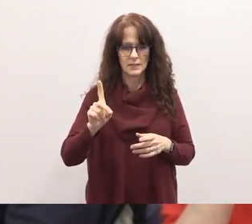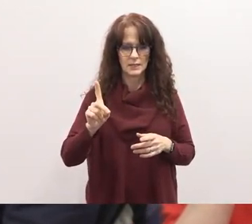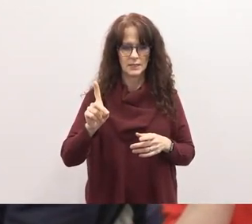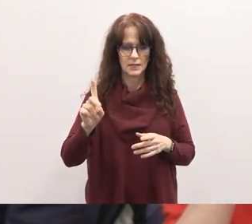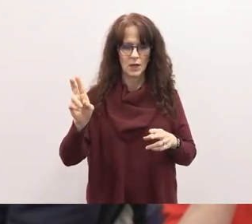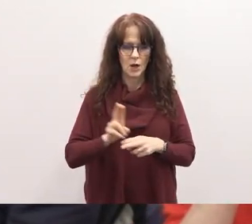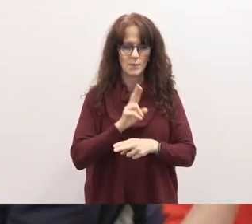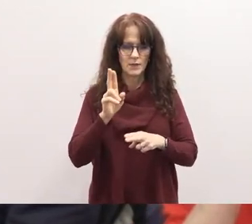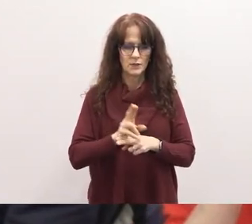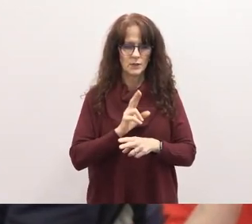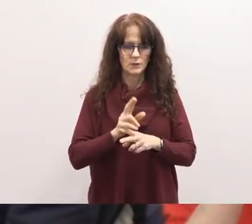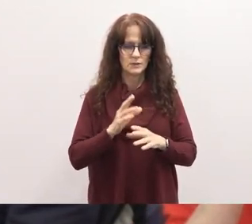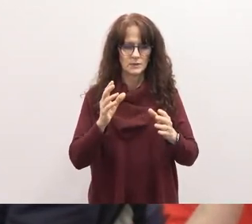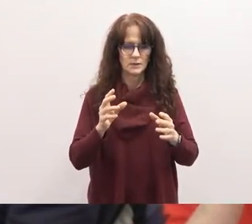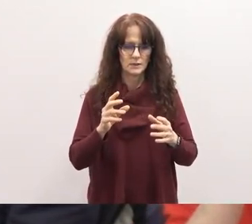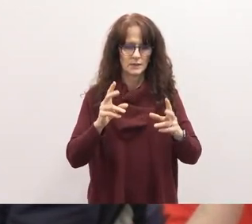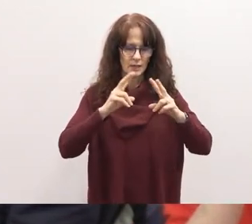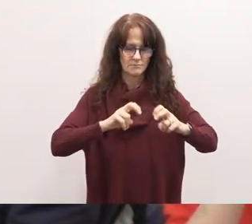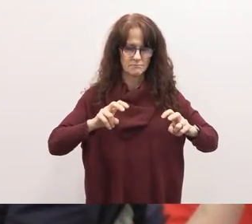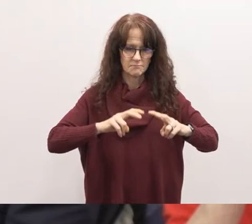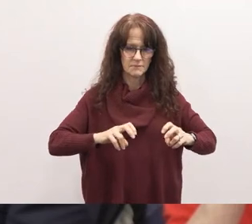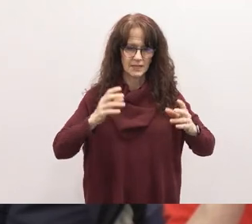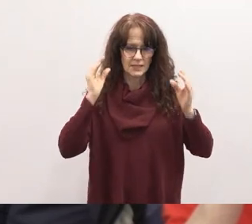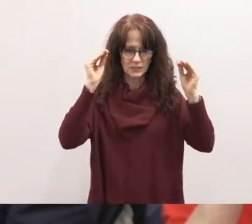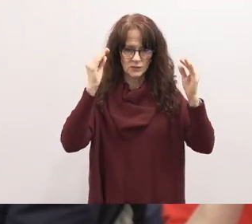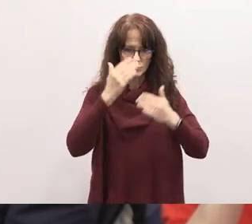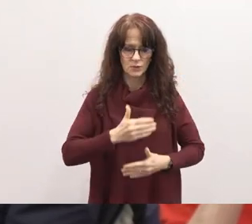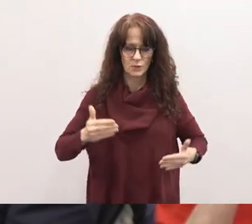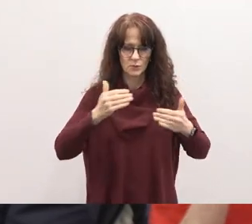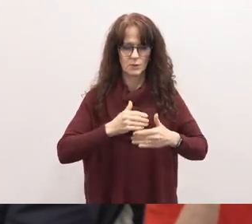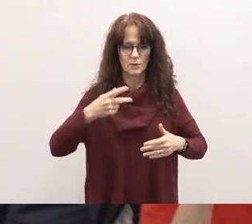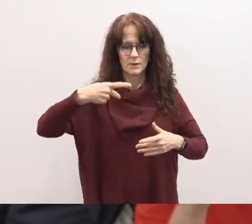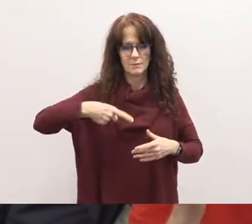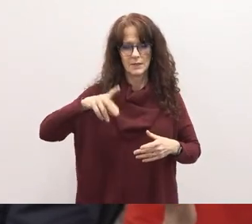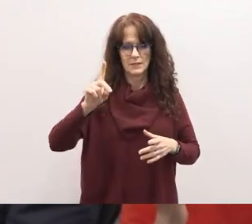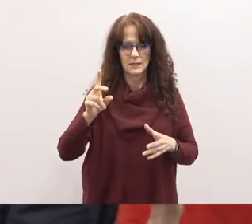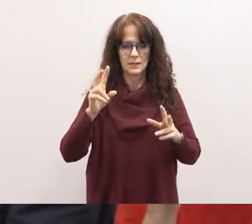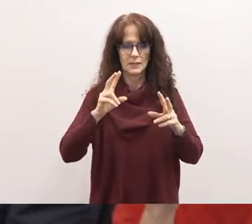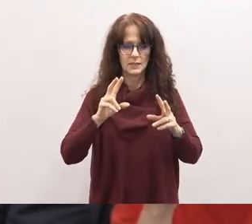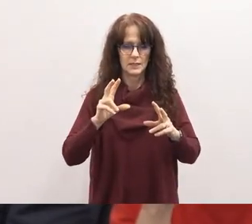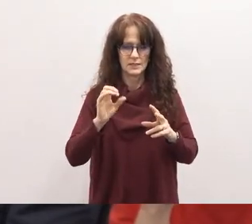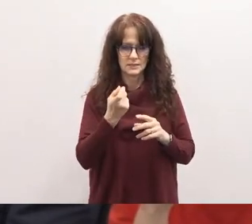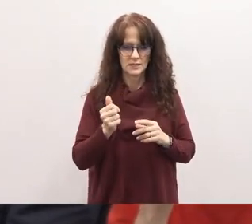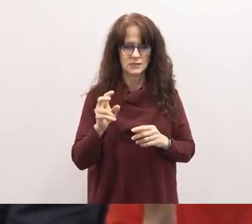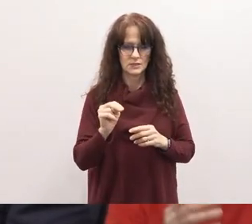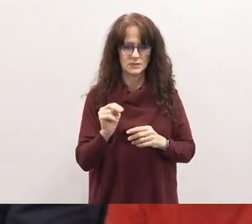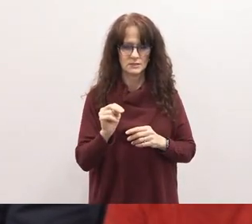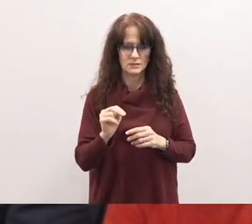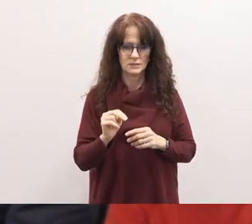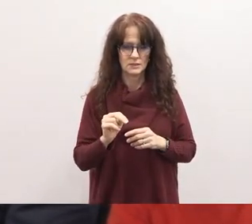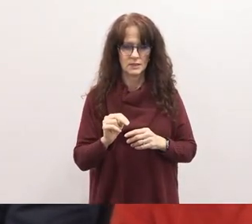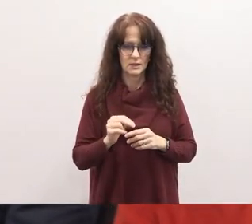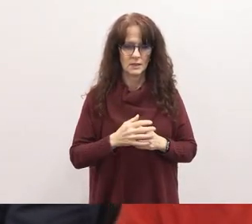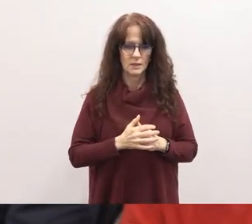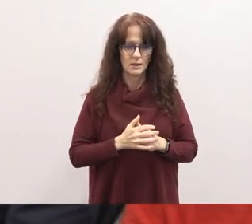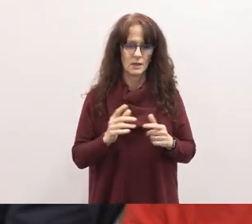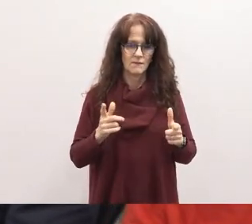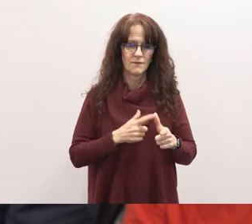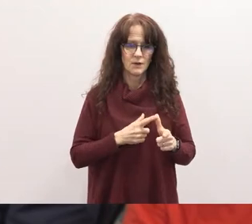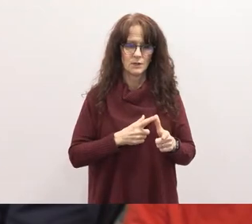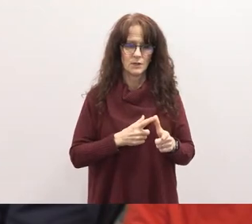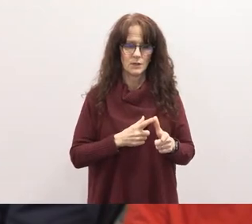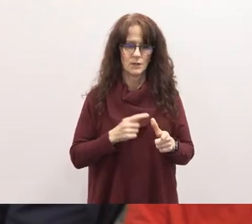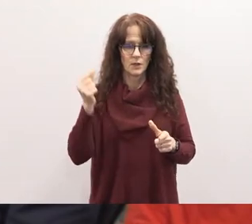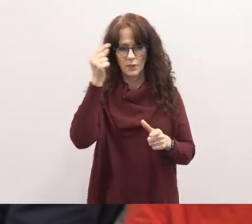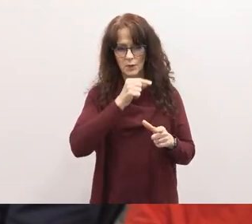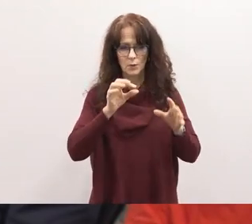being utilized as a nexus that teachers are enjoying the PD sessions. I want to address a few issues with this. First, the